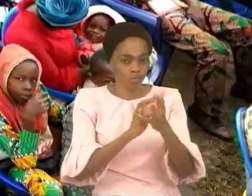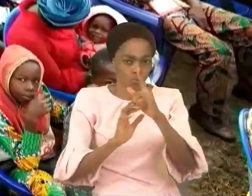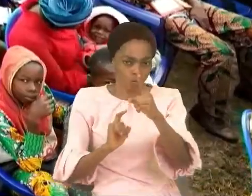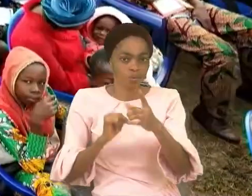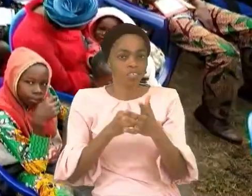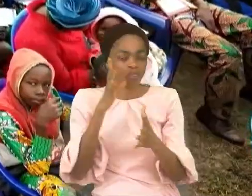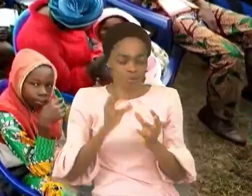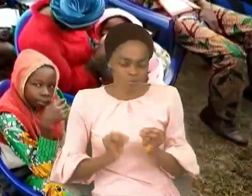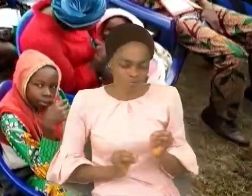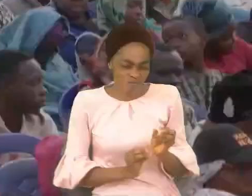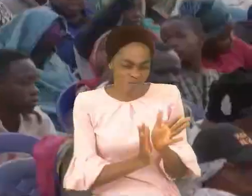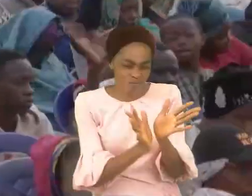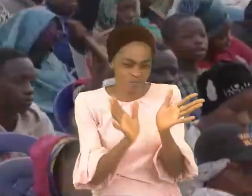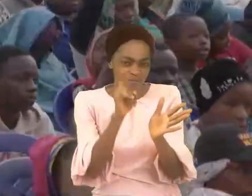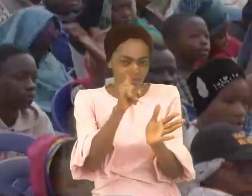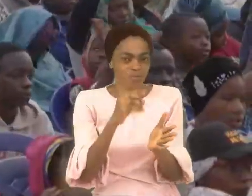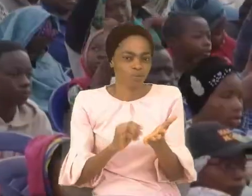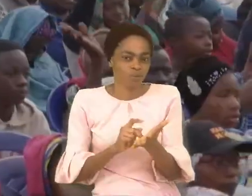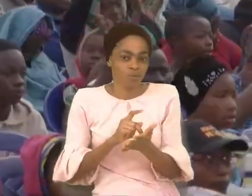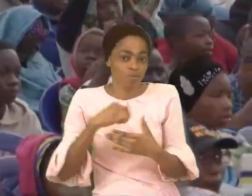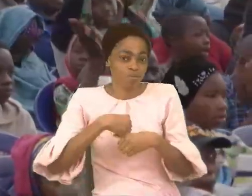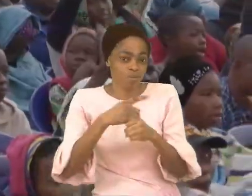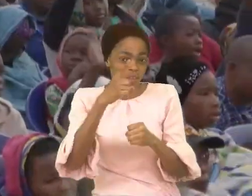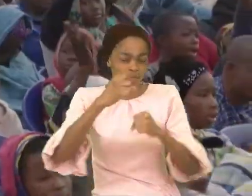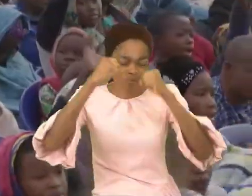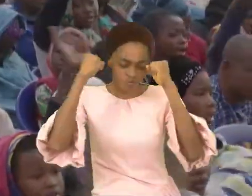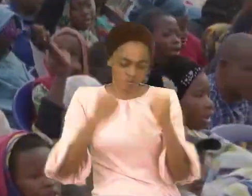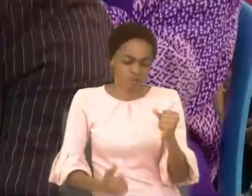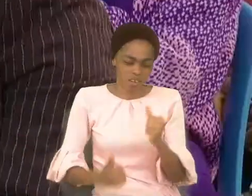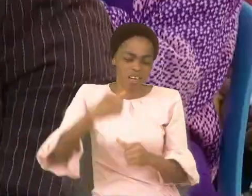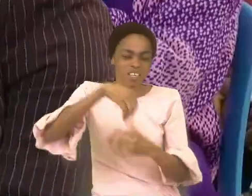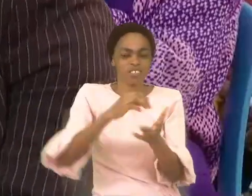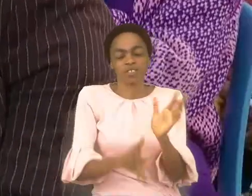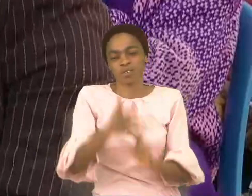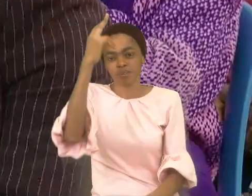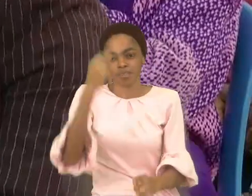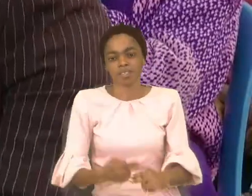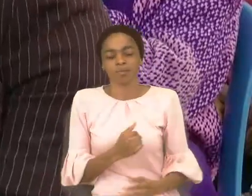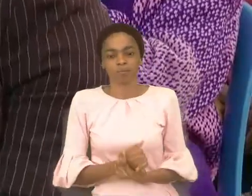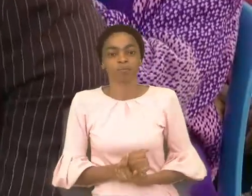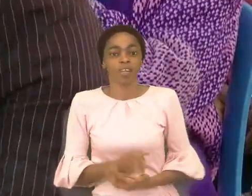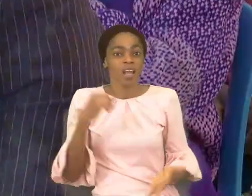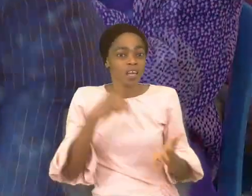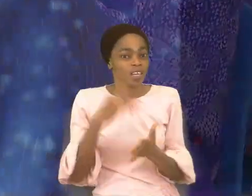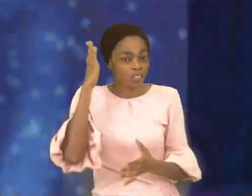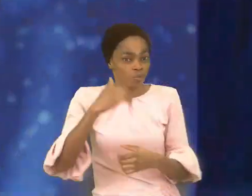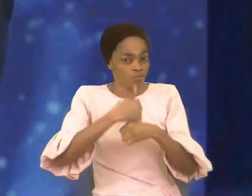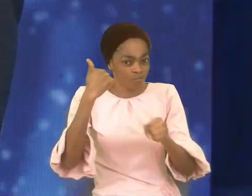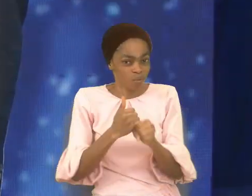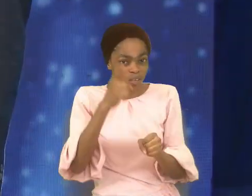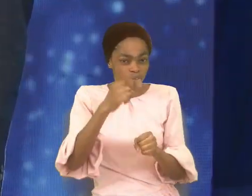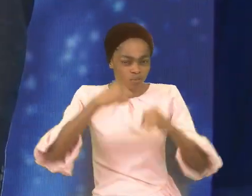Amen. Am I talking to somebody there? Amen. It will brighten you up. And the more persecution, the